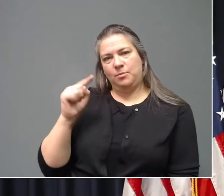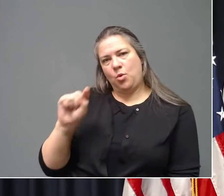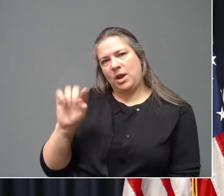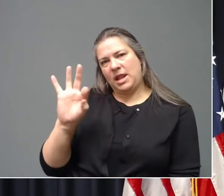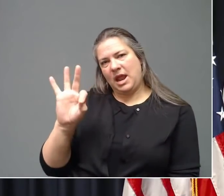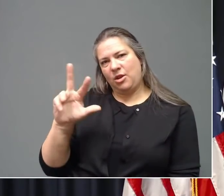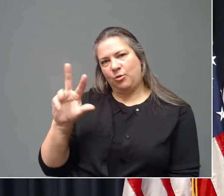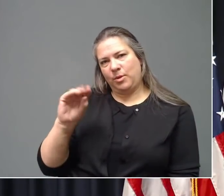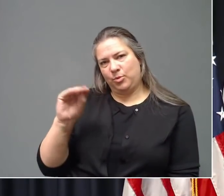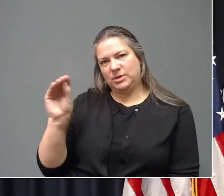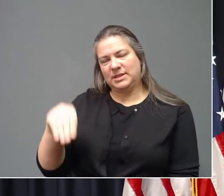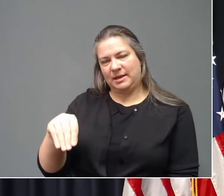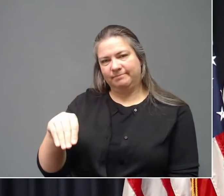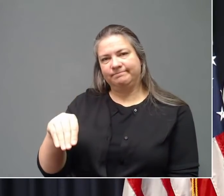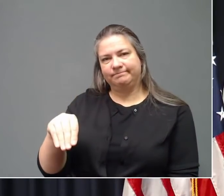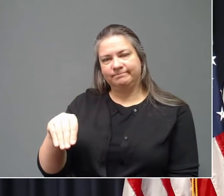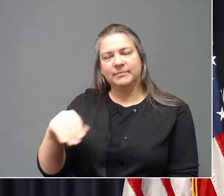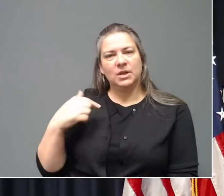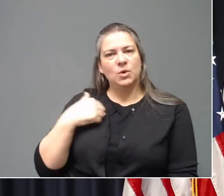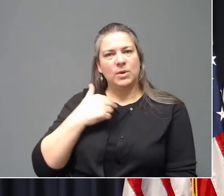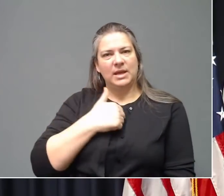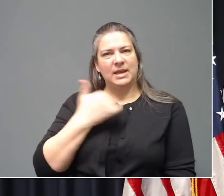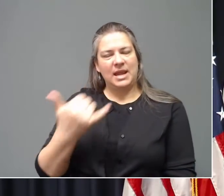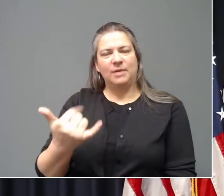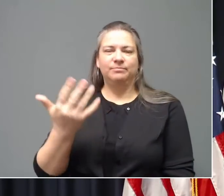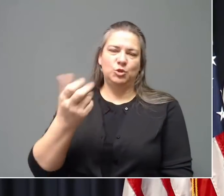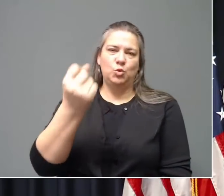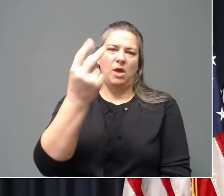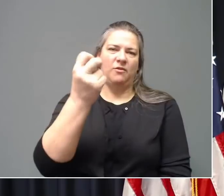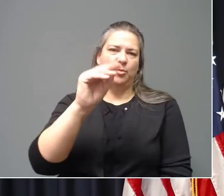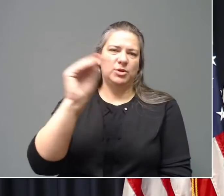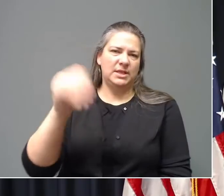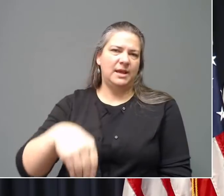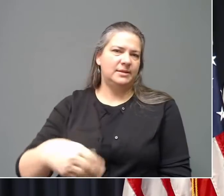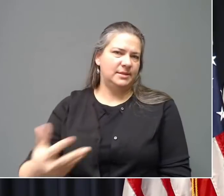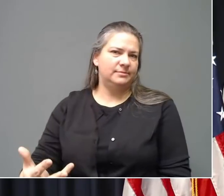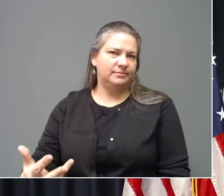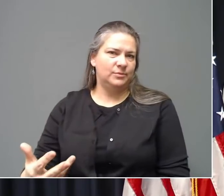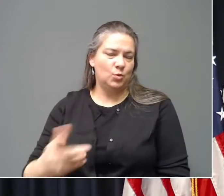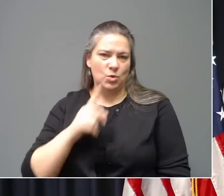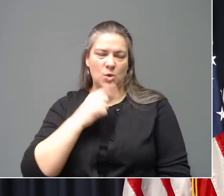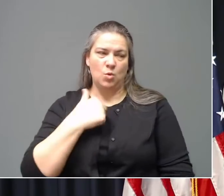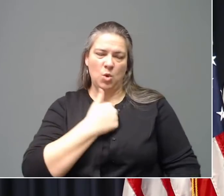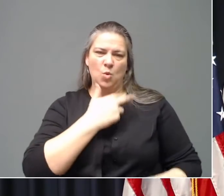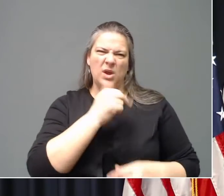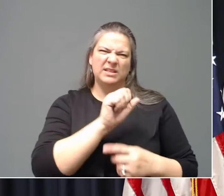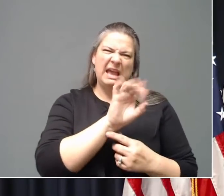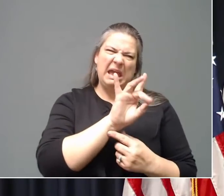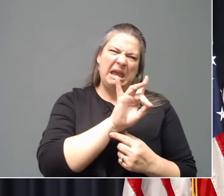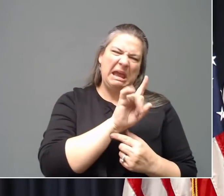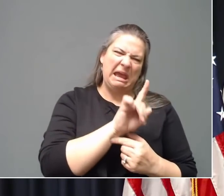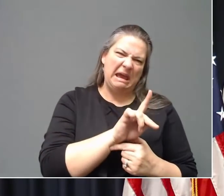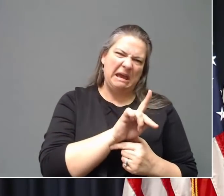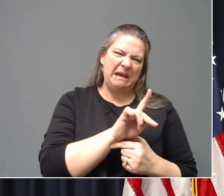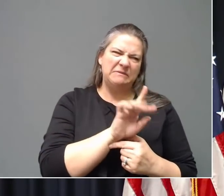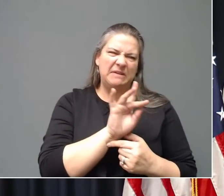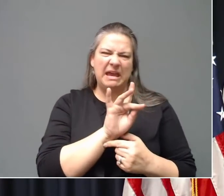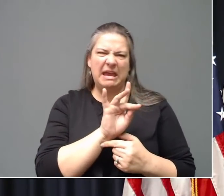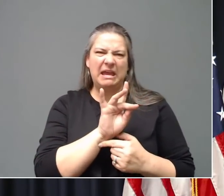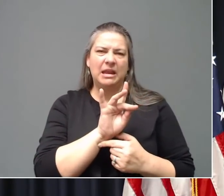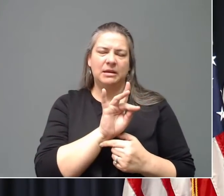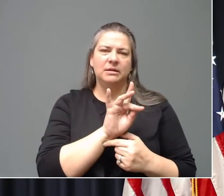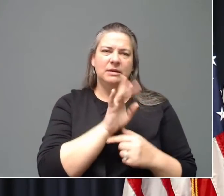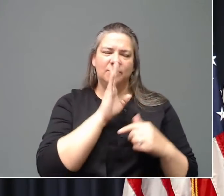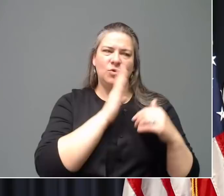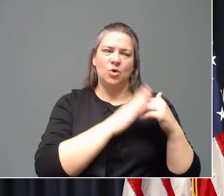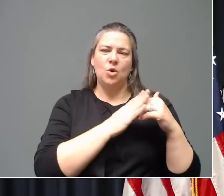11.93%. We are basically at 12% after really being at about 8.5 for a number